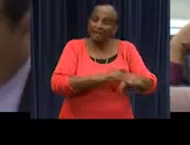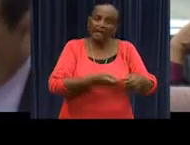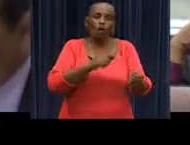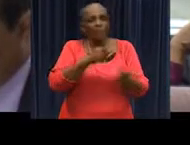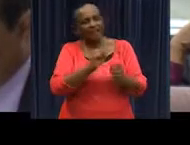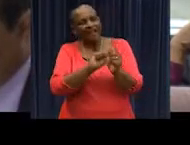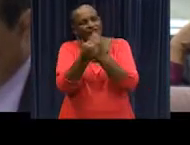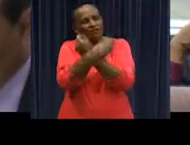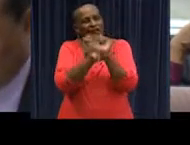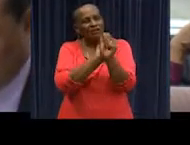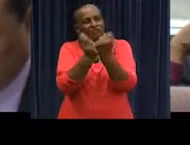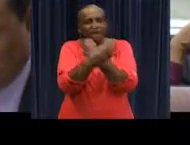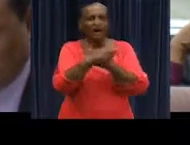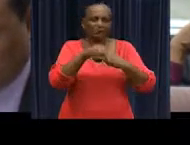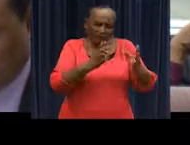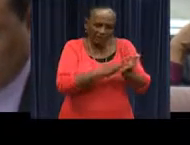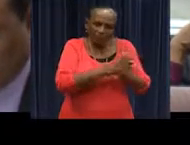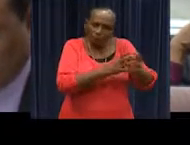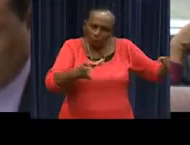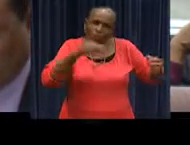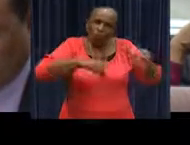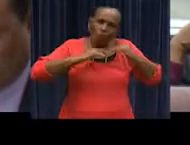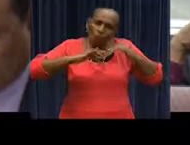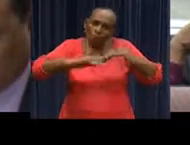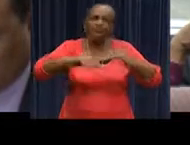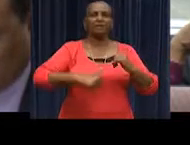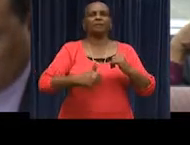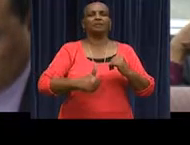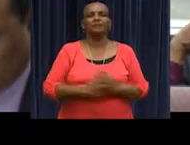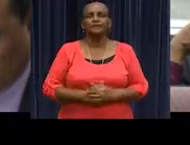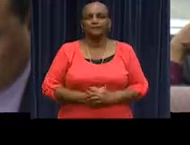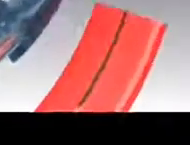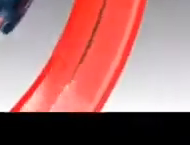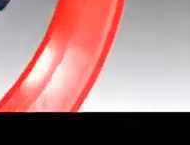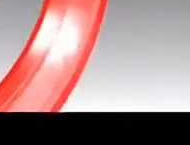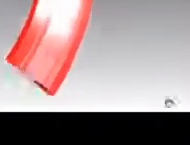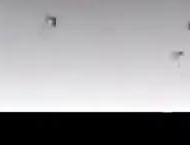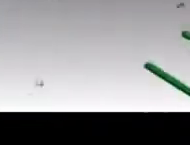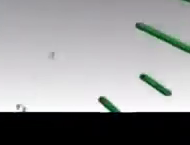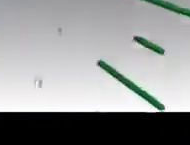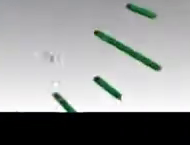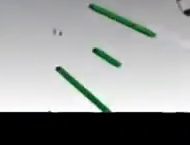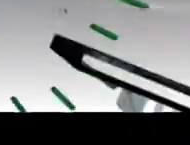give the government time to make all the changes that need to be made to the budget.